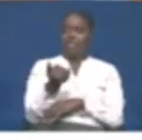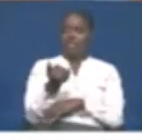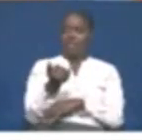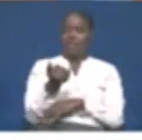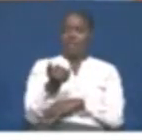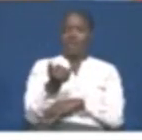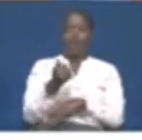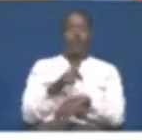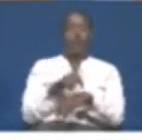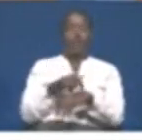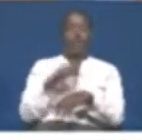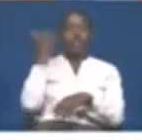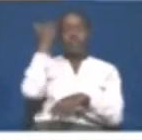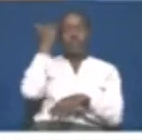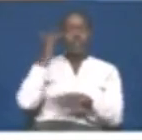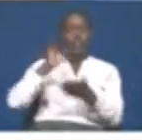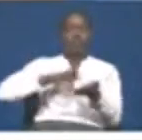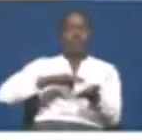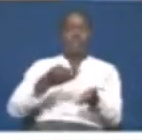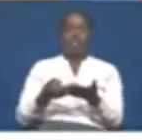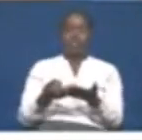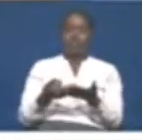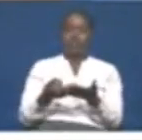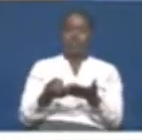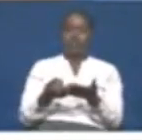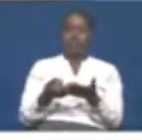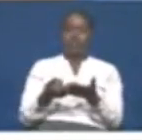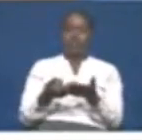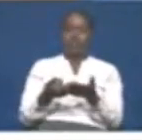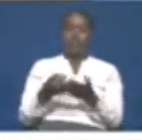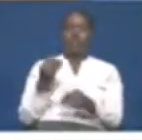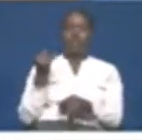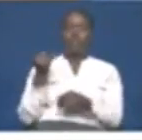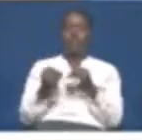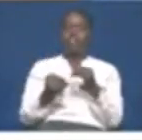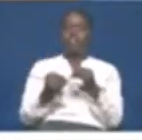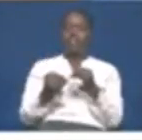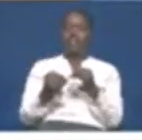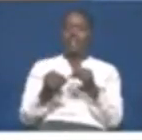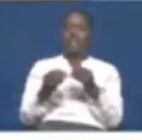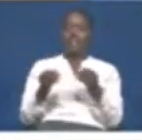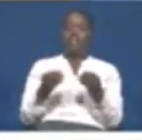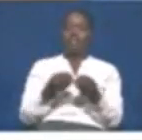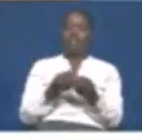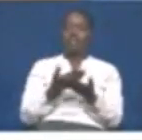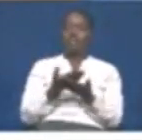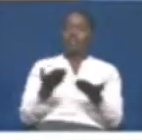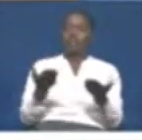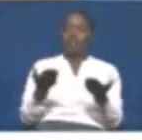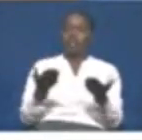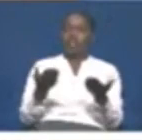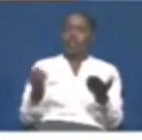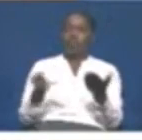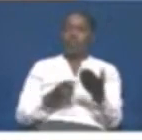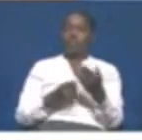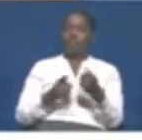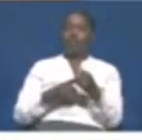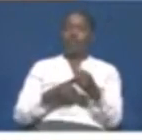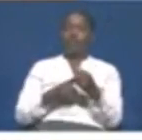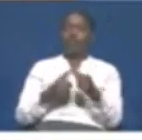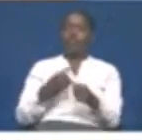when the judiciary fund was finally rolled into place in June 1st this